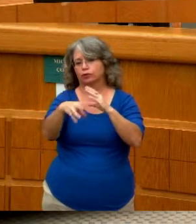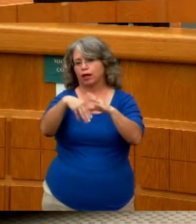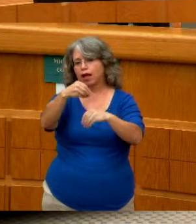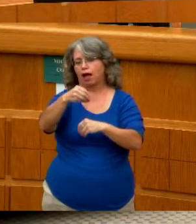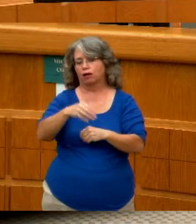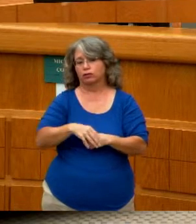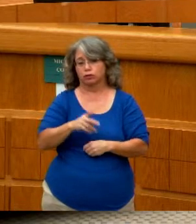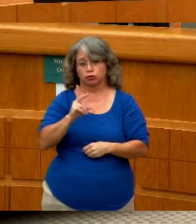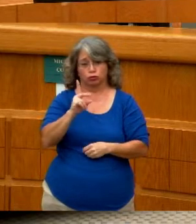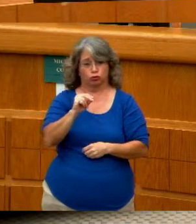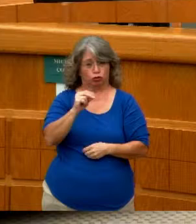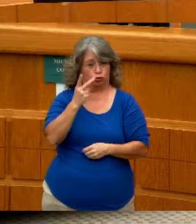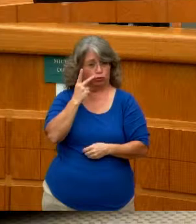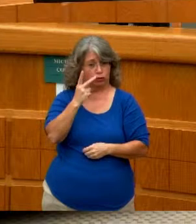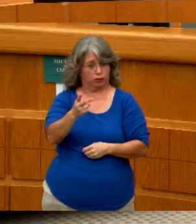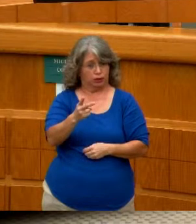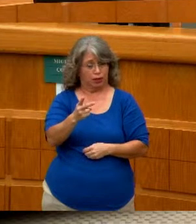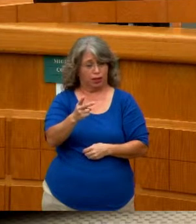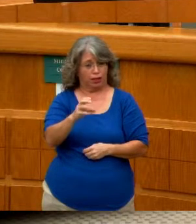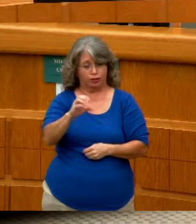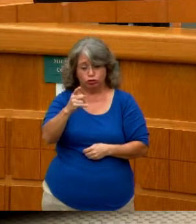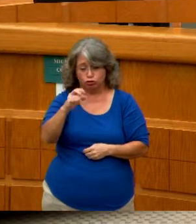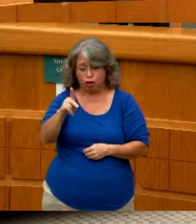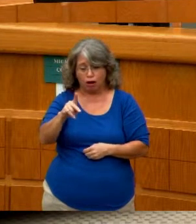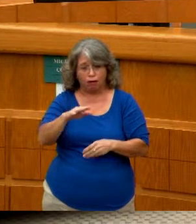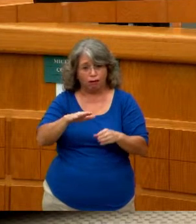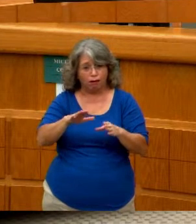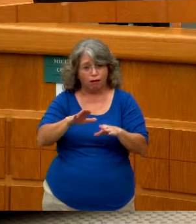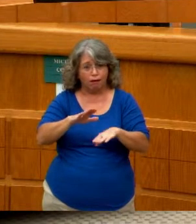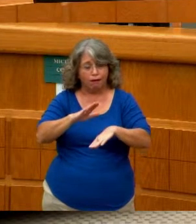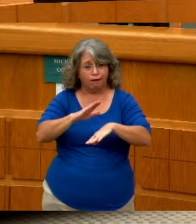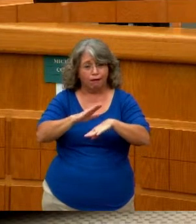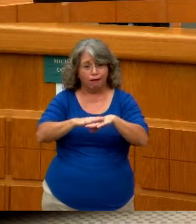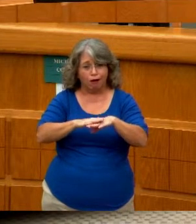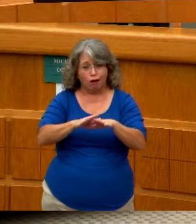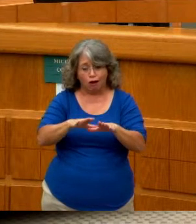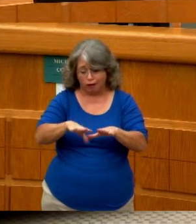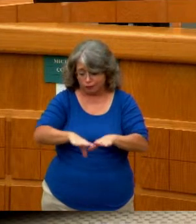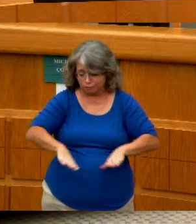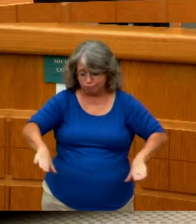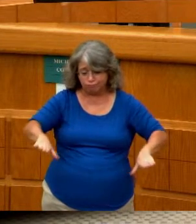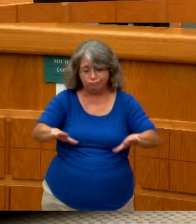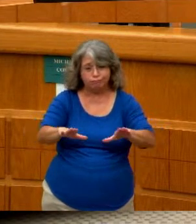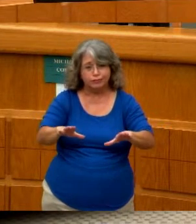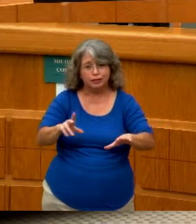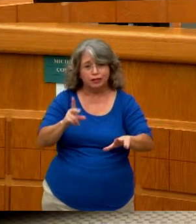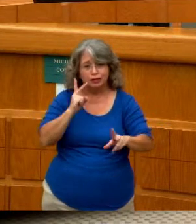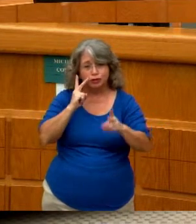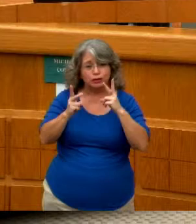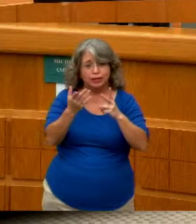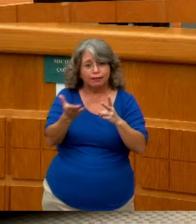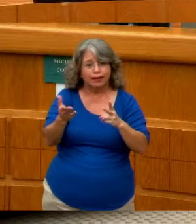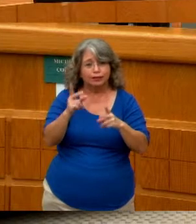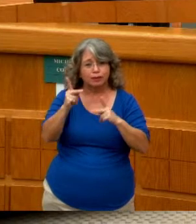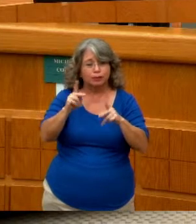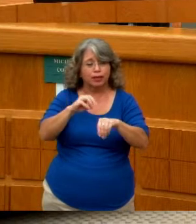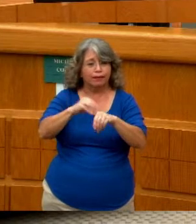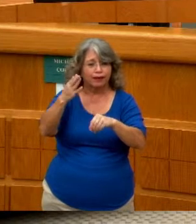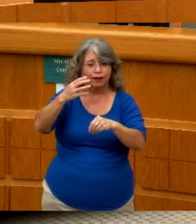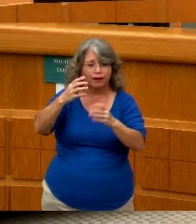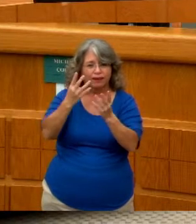But look for it. When you come out next time and you walk around, do you see the chalkboards? Do you see the things, those little things you put